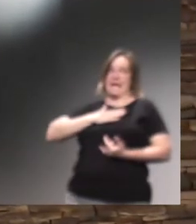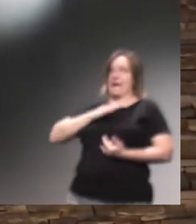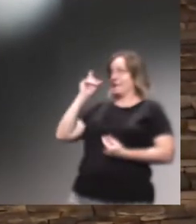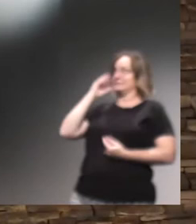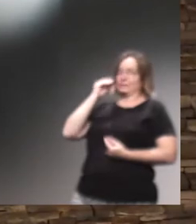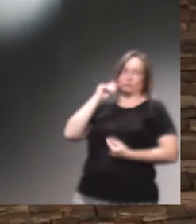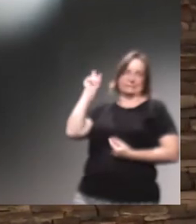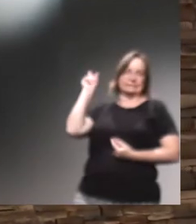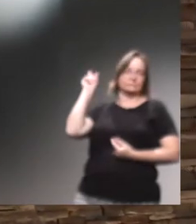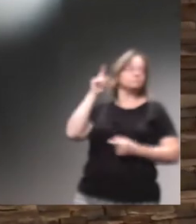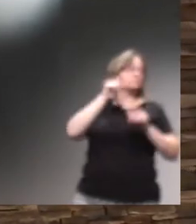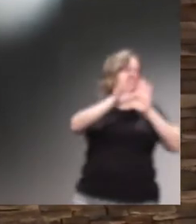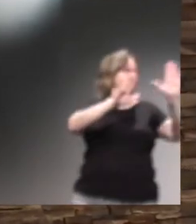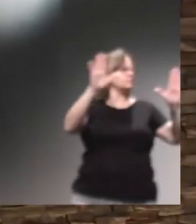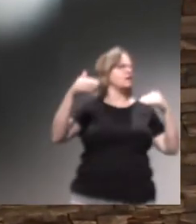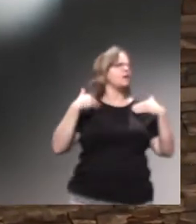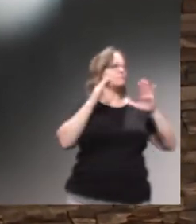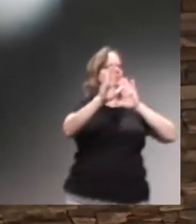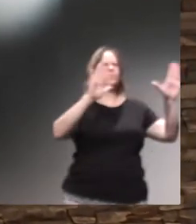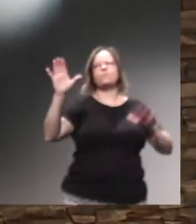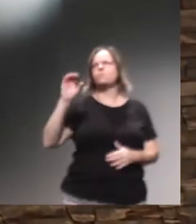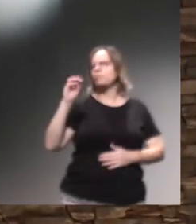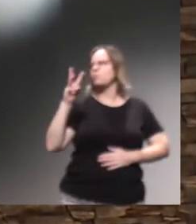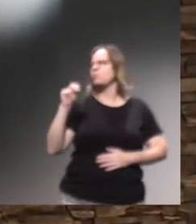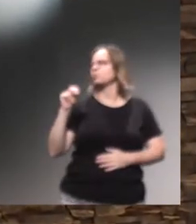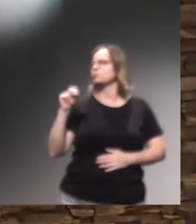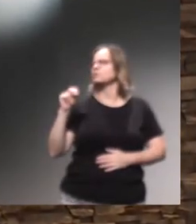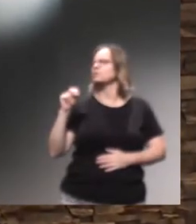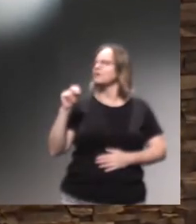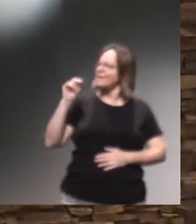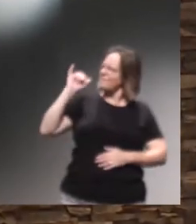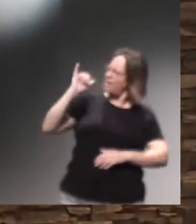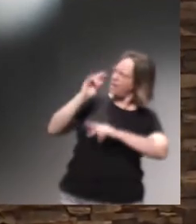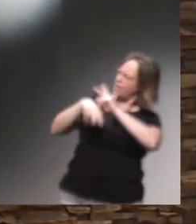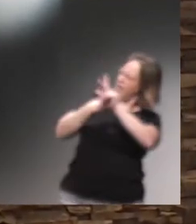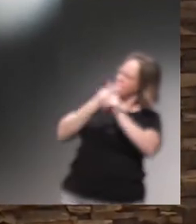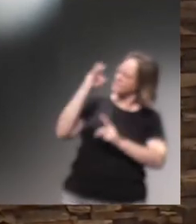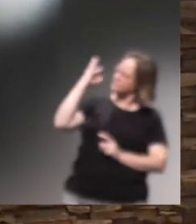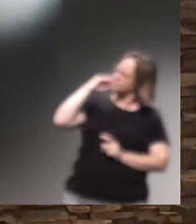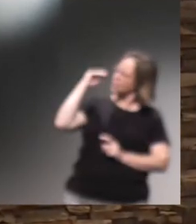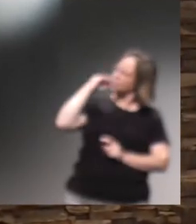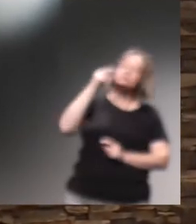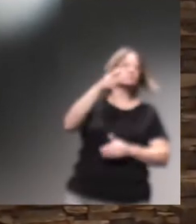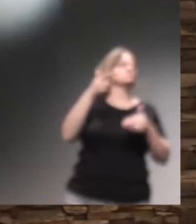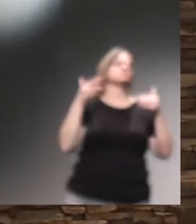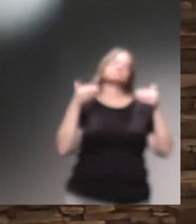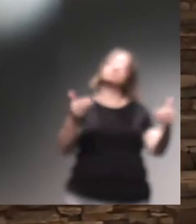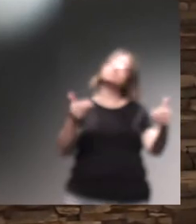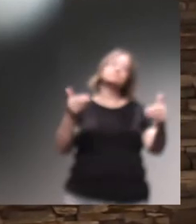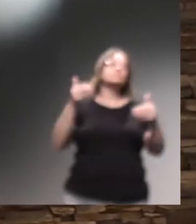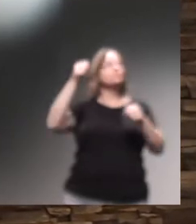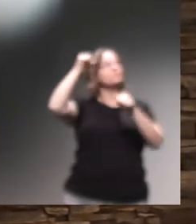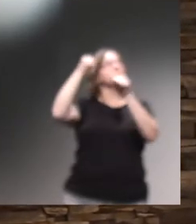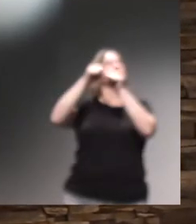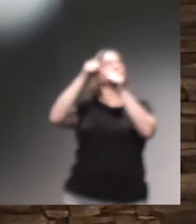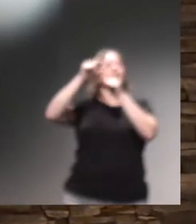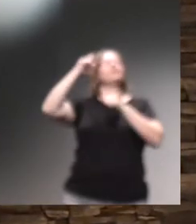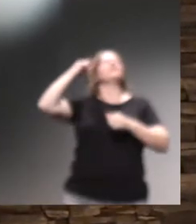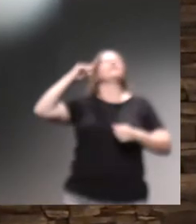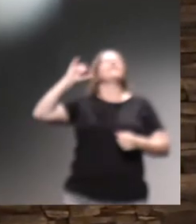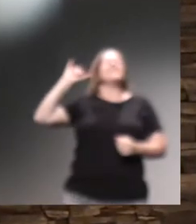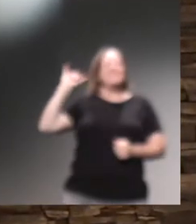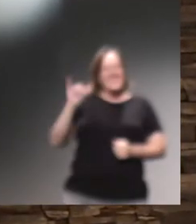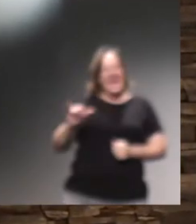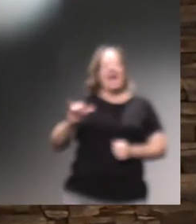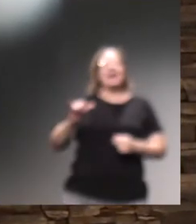And to let that memory or that experience remind you to live your life through your heart, to connect with that